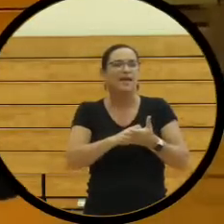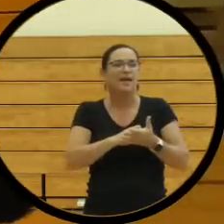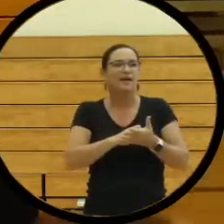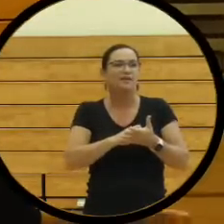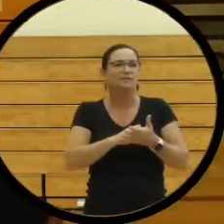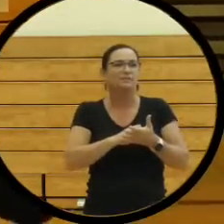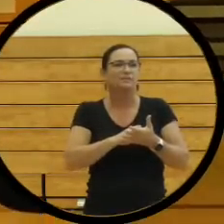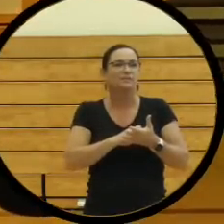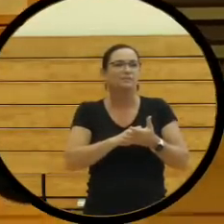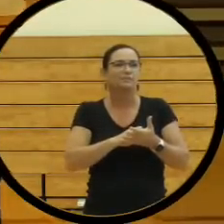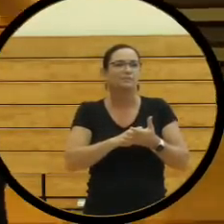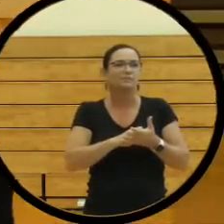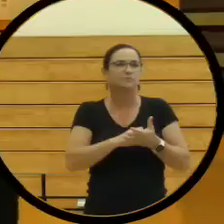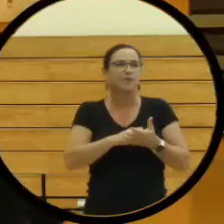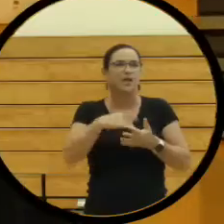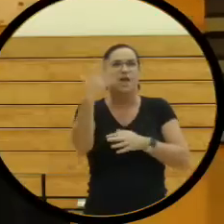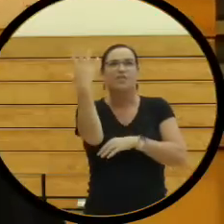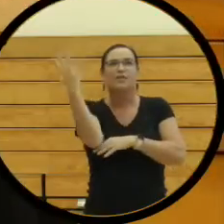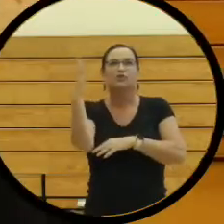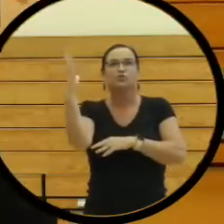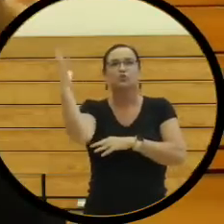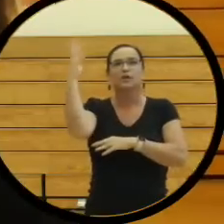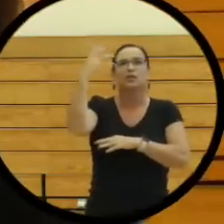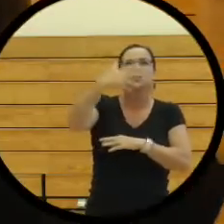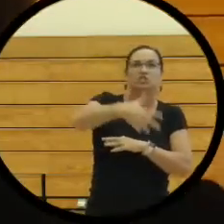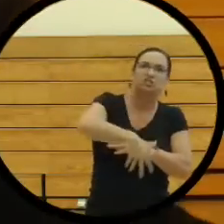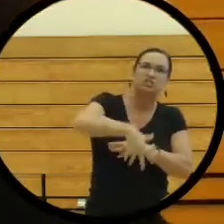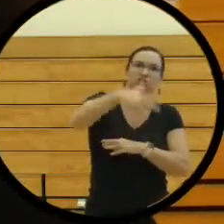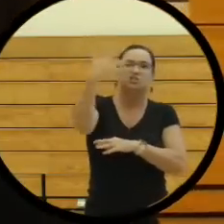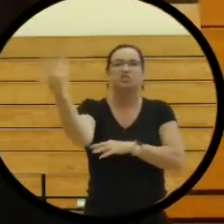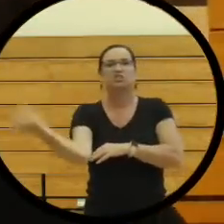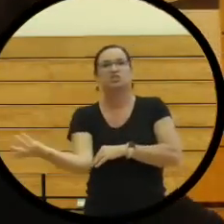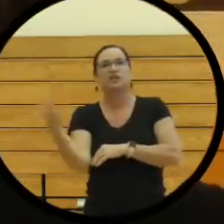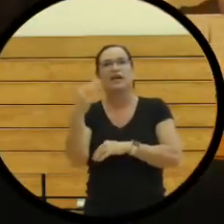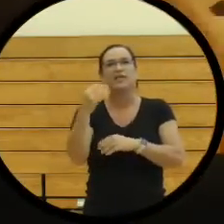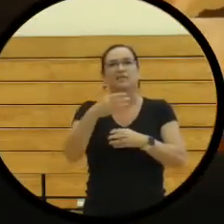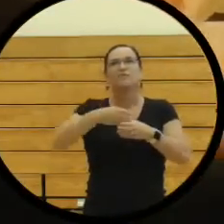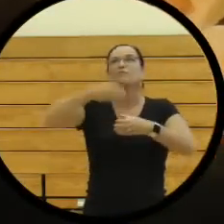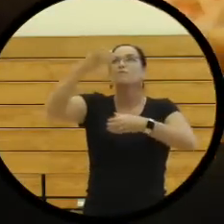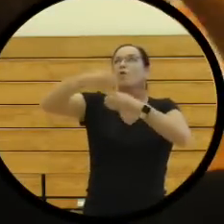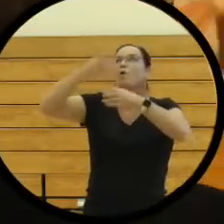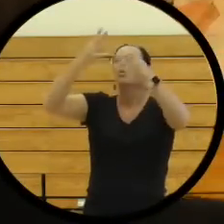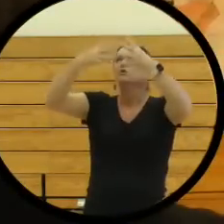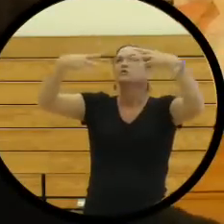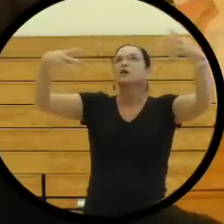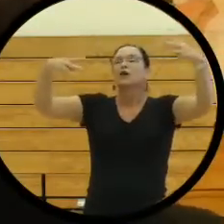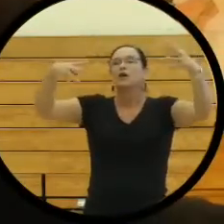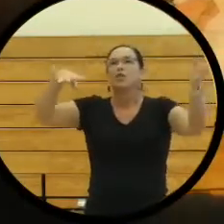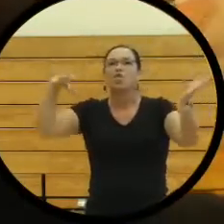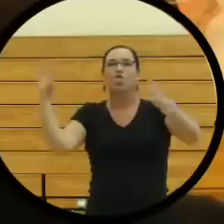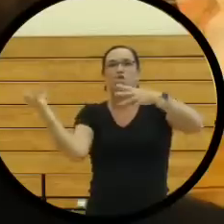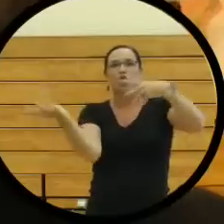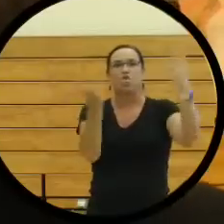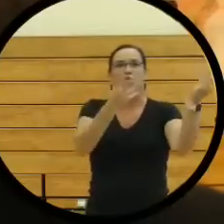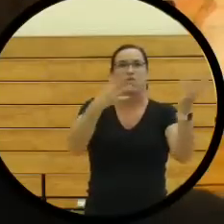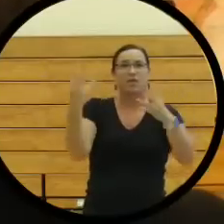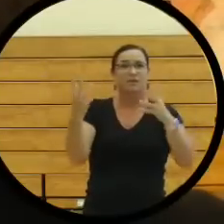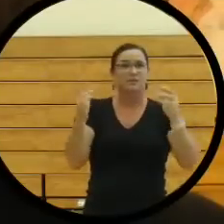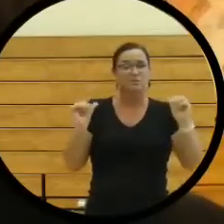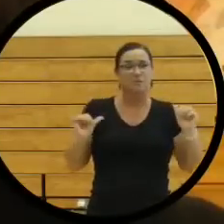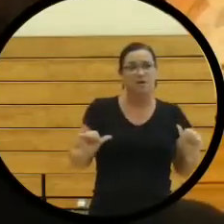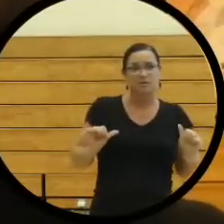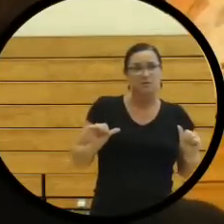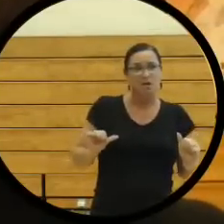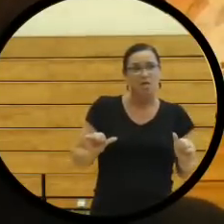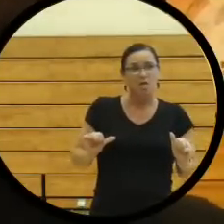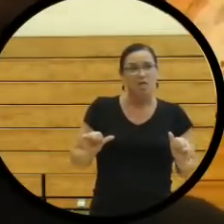the trees bending down to the ground, the telephone poles going back and forth, and you know, is that